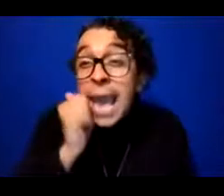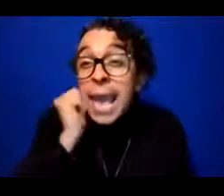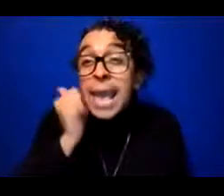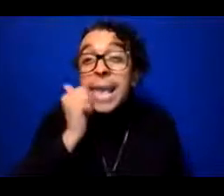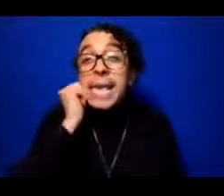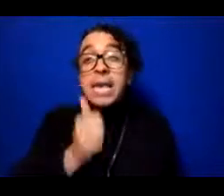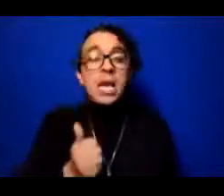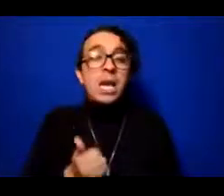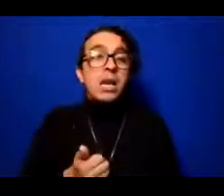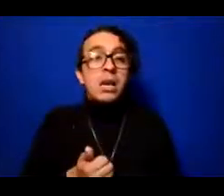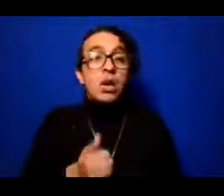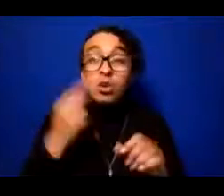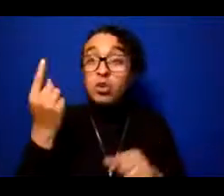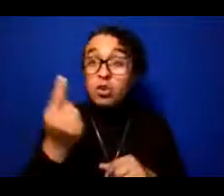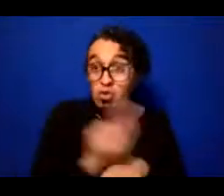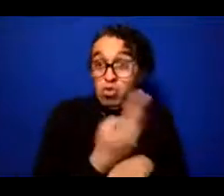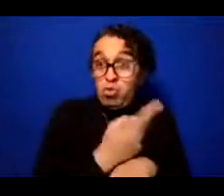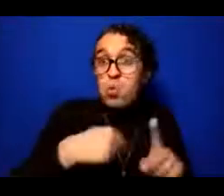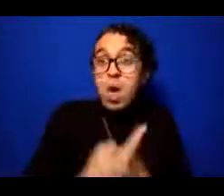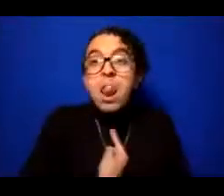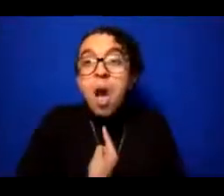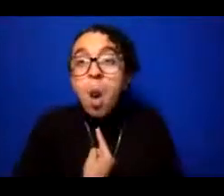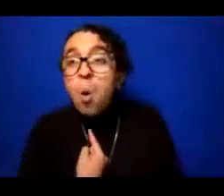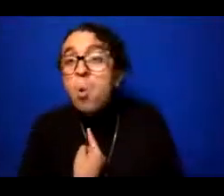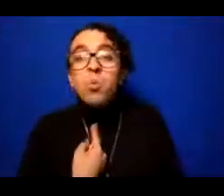using at home alone to help them sleep,